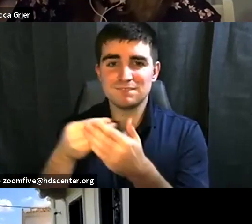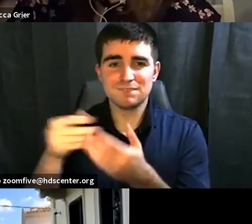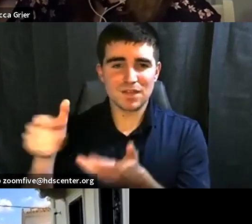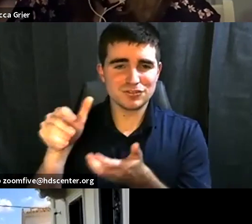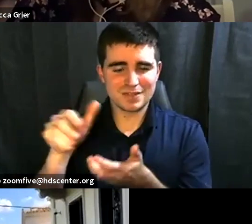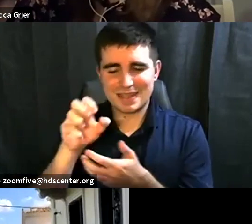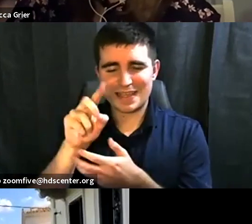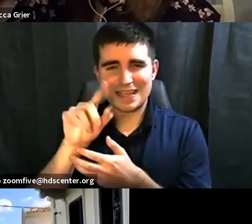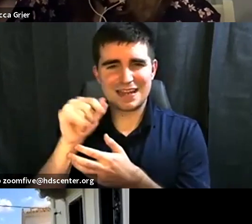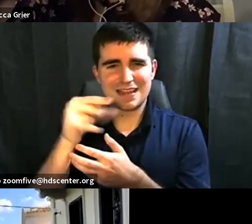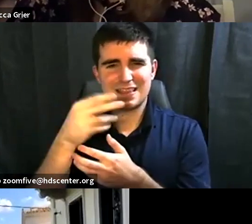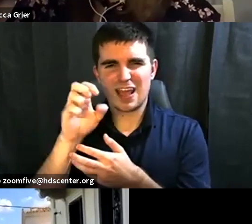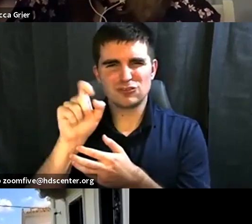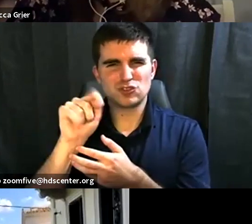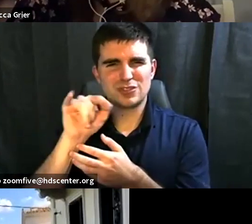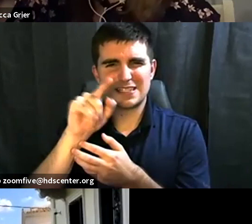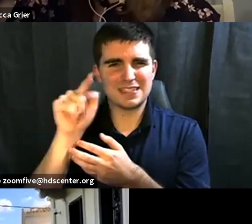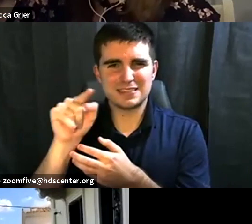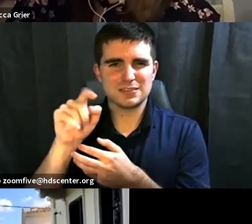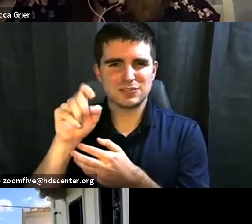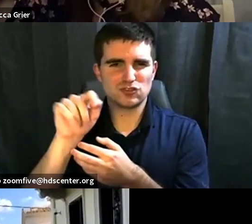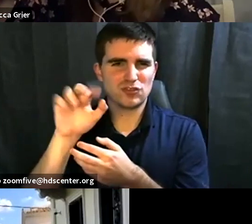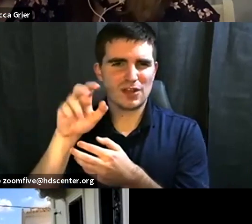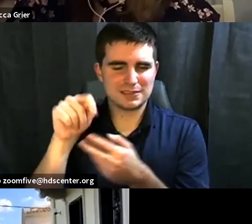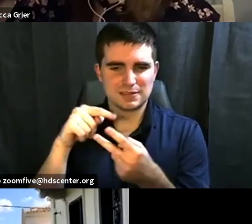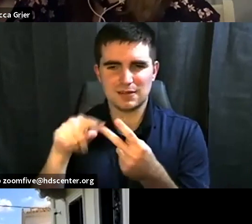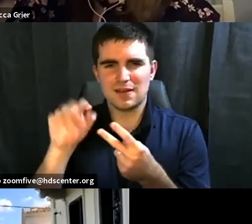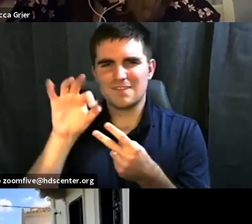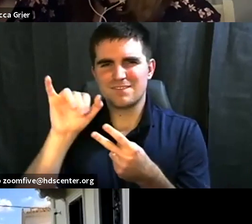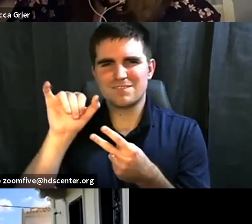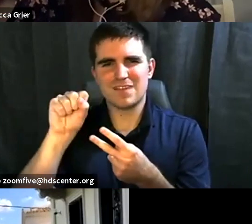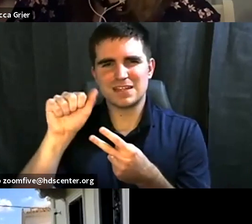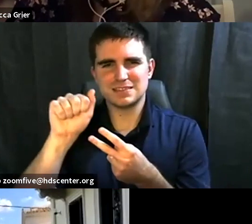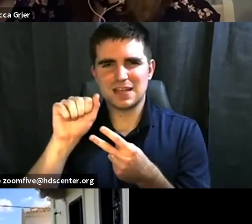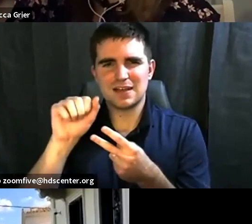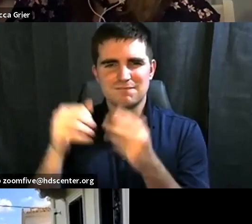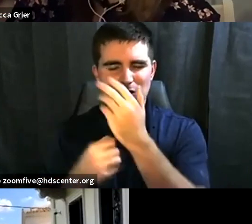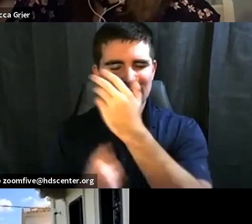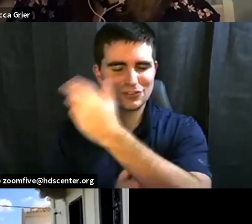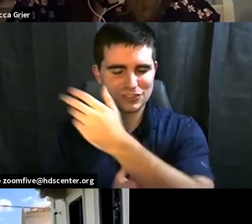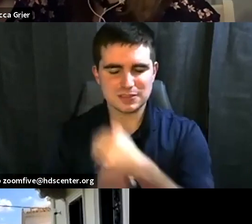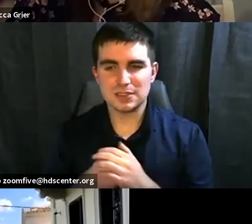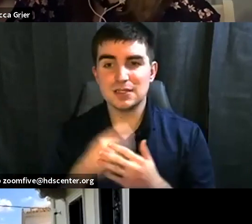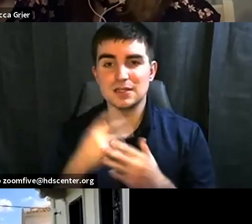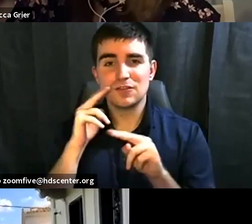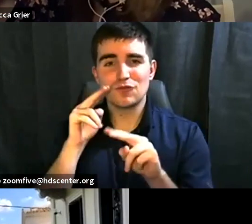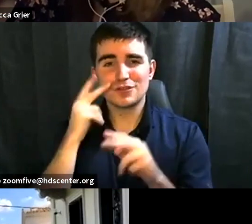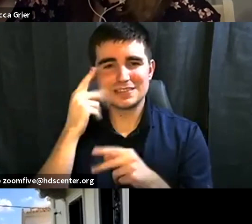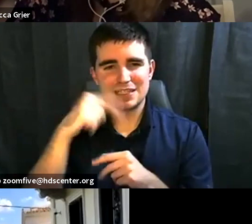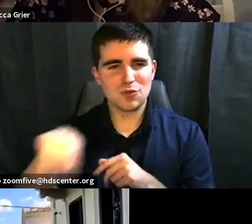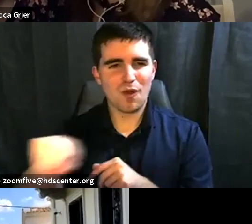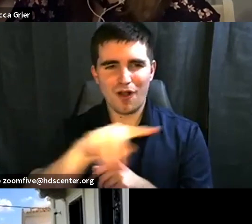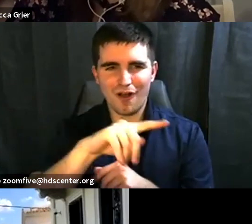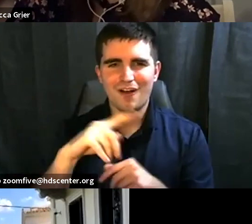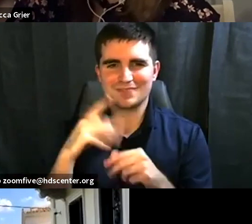Trust, FISA Foundation, and we look forward to seeing you all at a future event with the History Center, and I hope you all have a